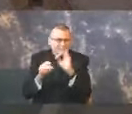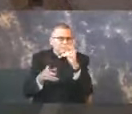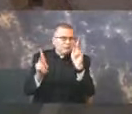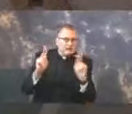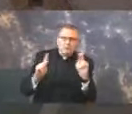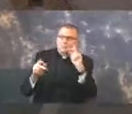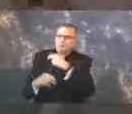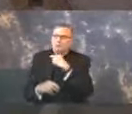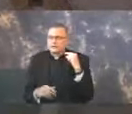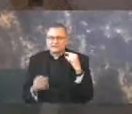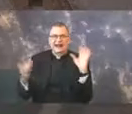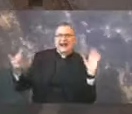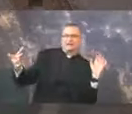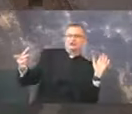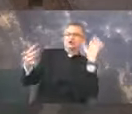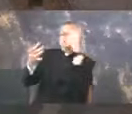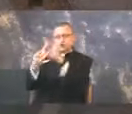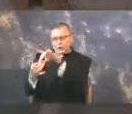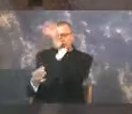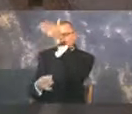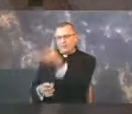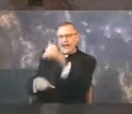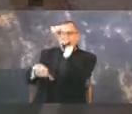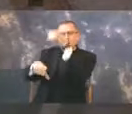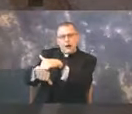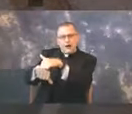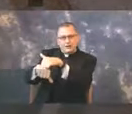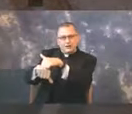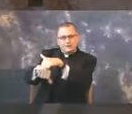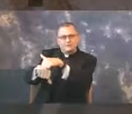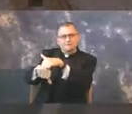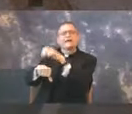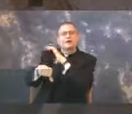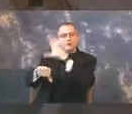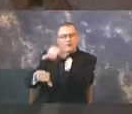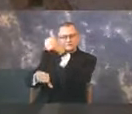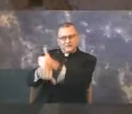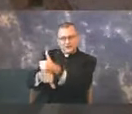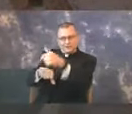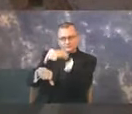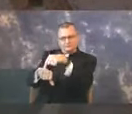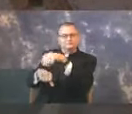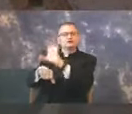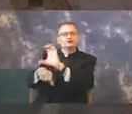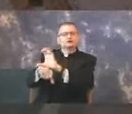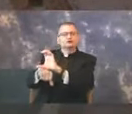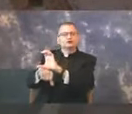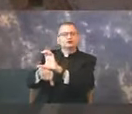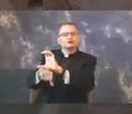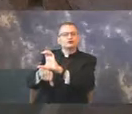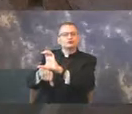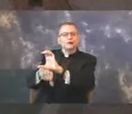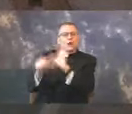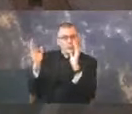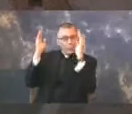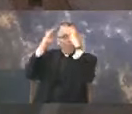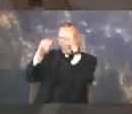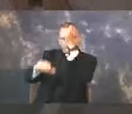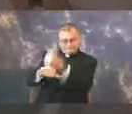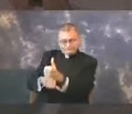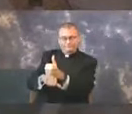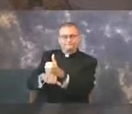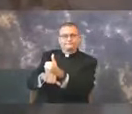are joined to that rock upon which Christ built his church for all time. The Holy Father is not simply some sort of